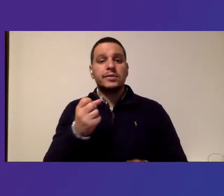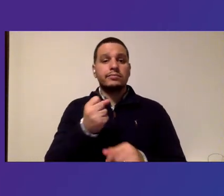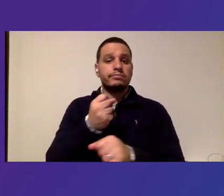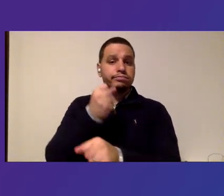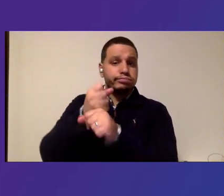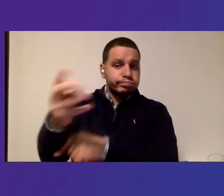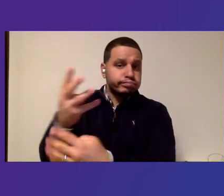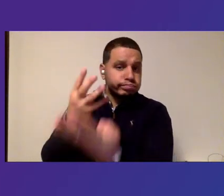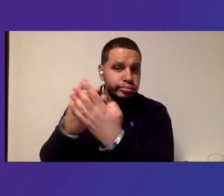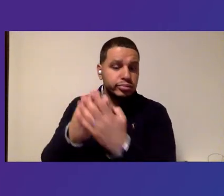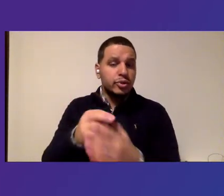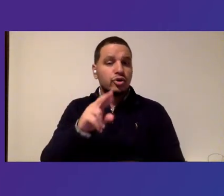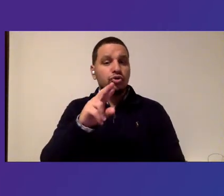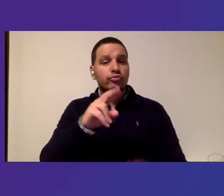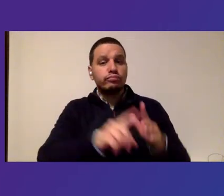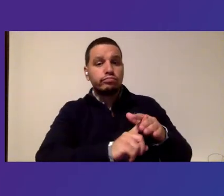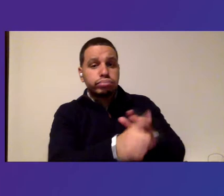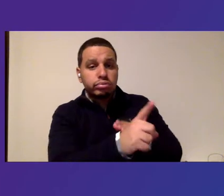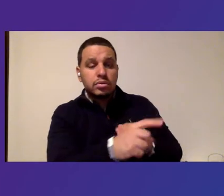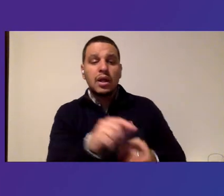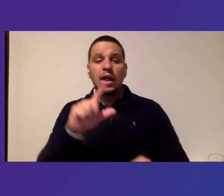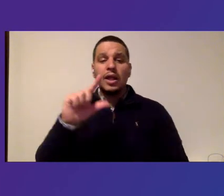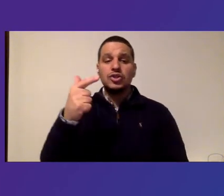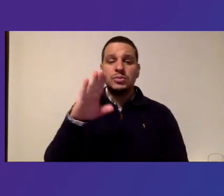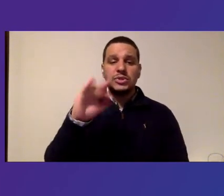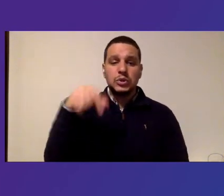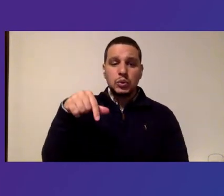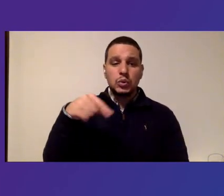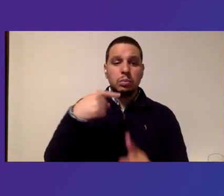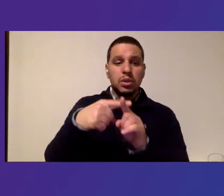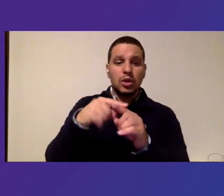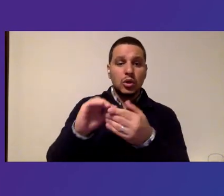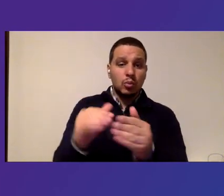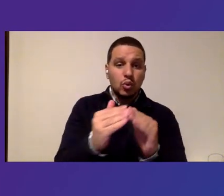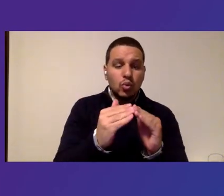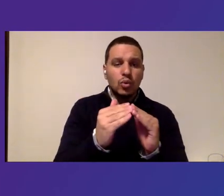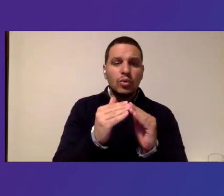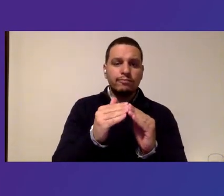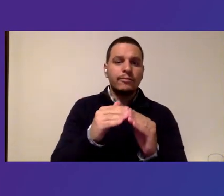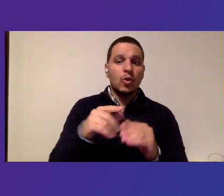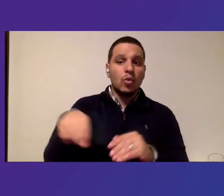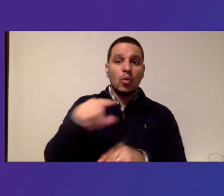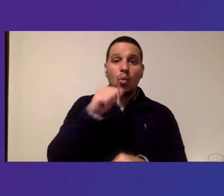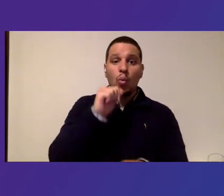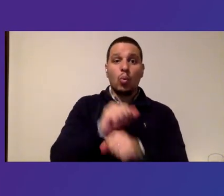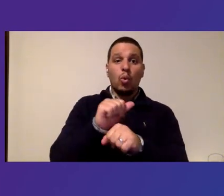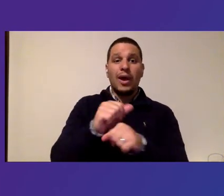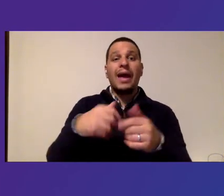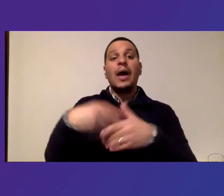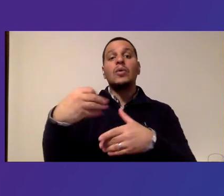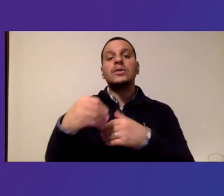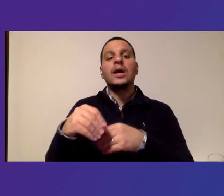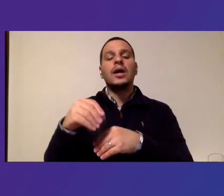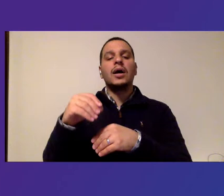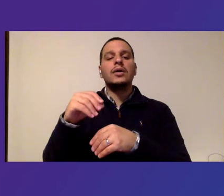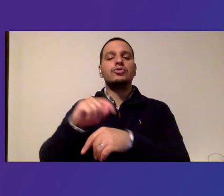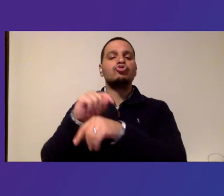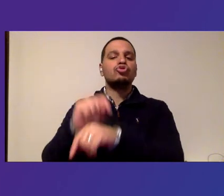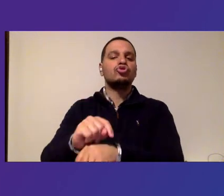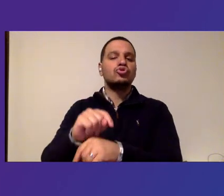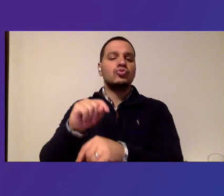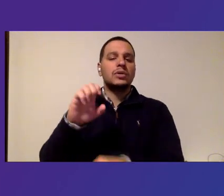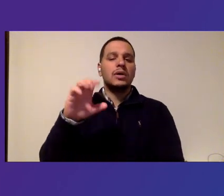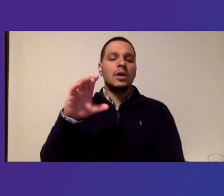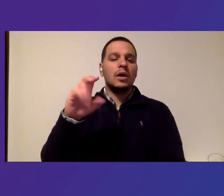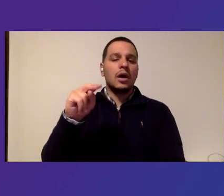refugees, migrants, and LGBTQ+ communities, particularly those working outside of the traditional economy, such as sex